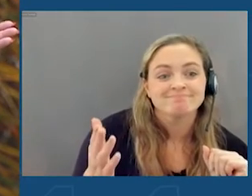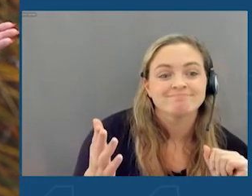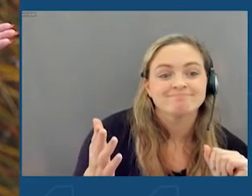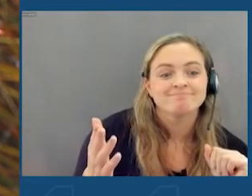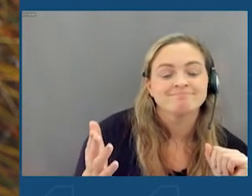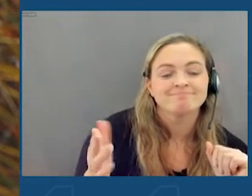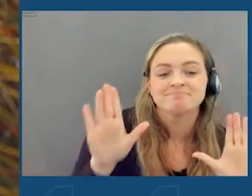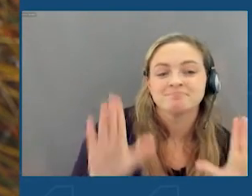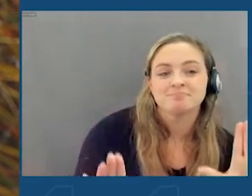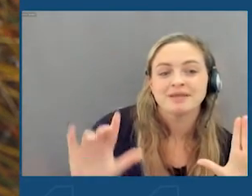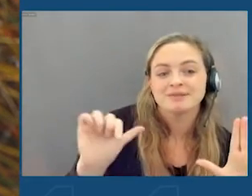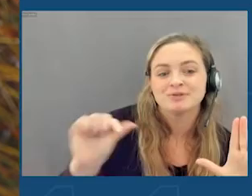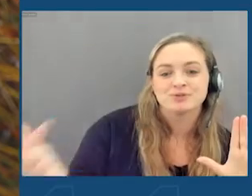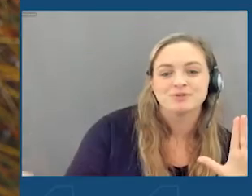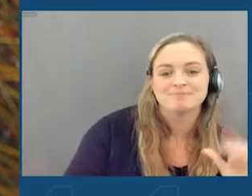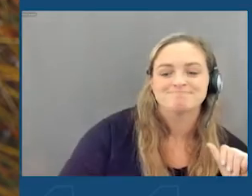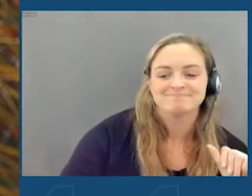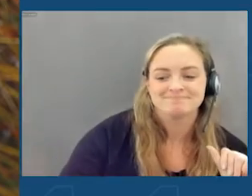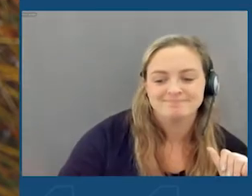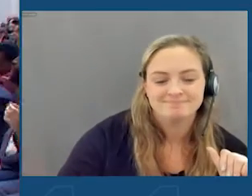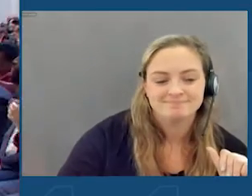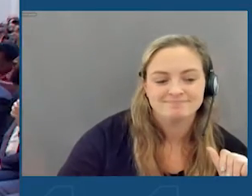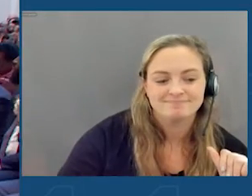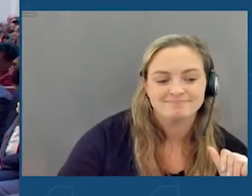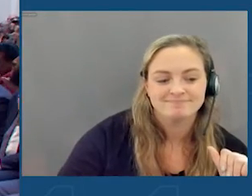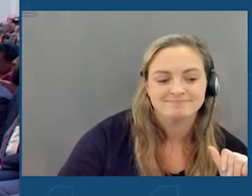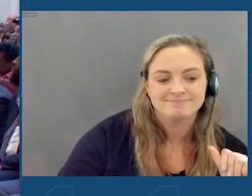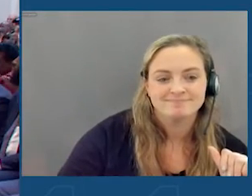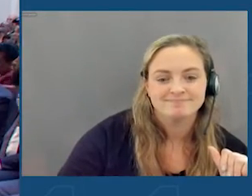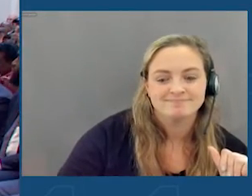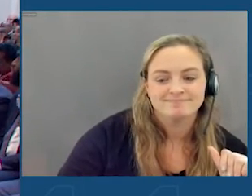amazing Attorney General, Tish James.